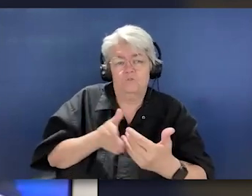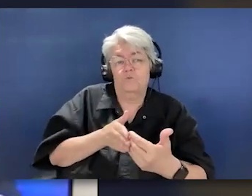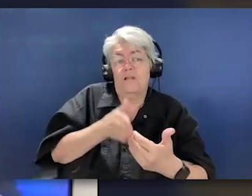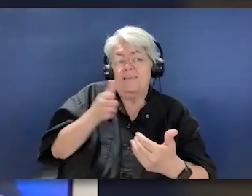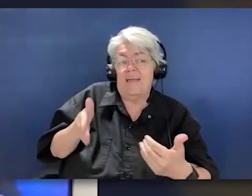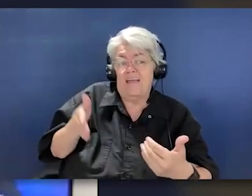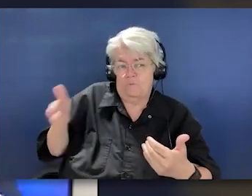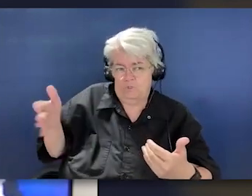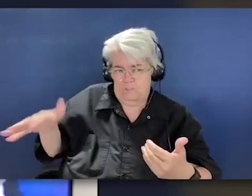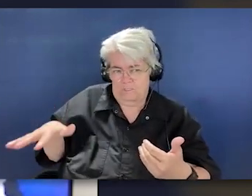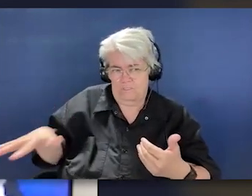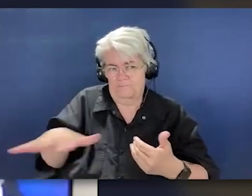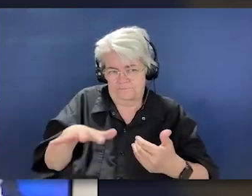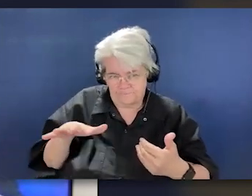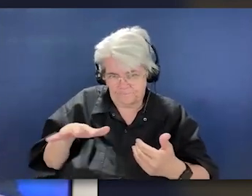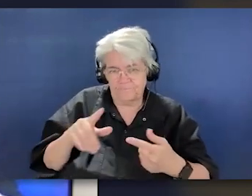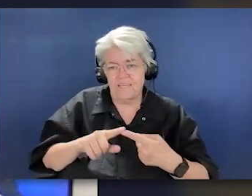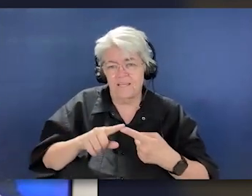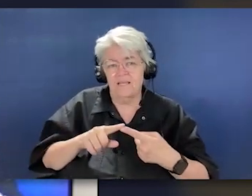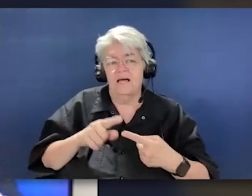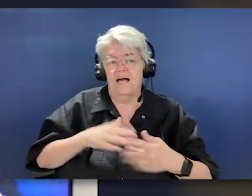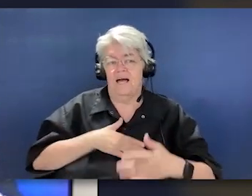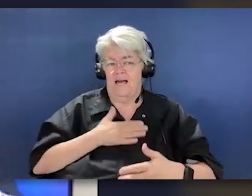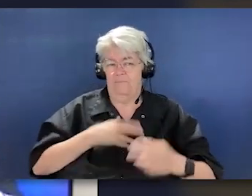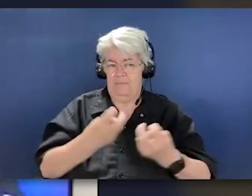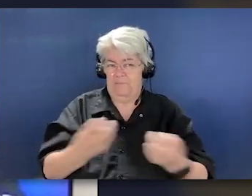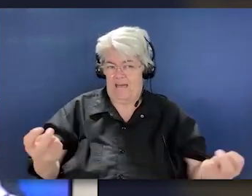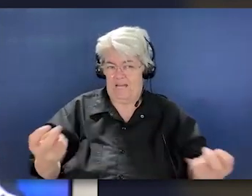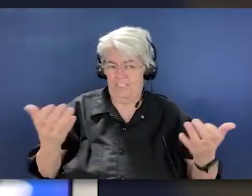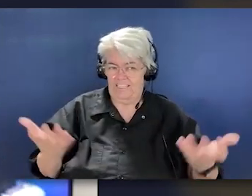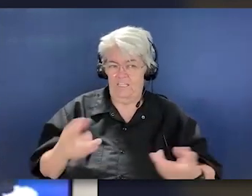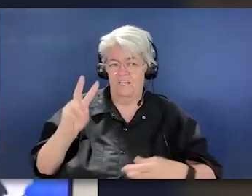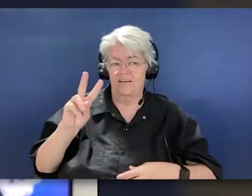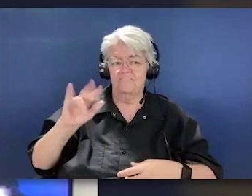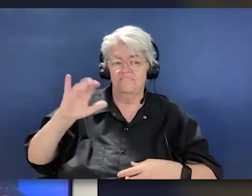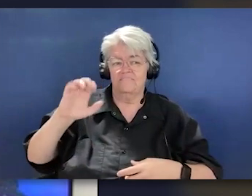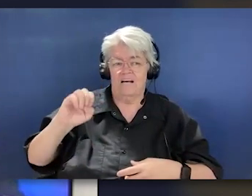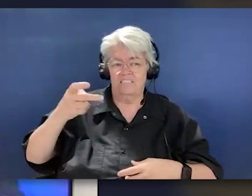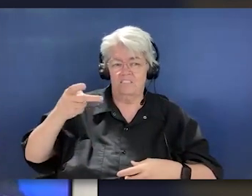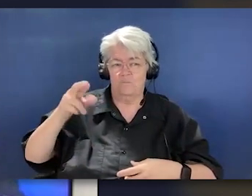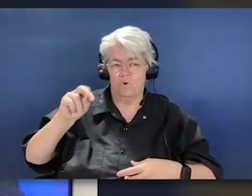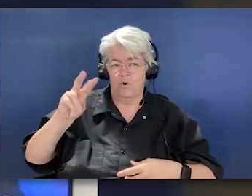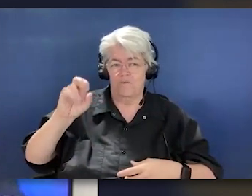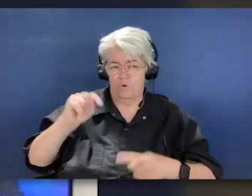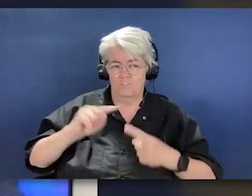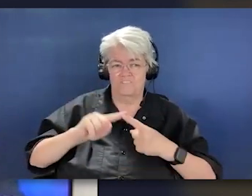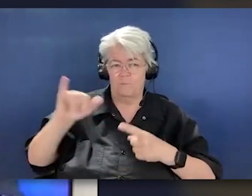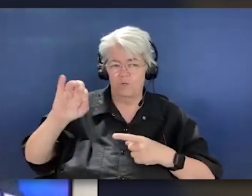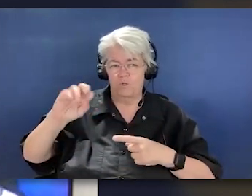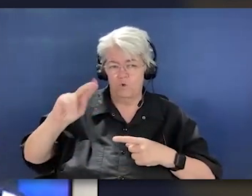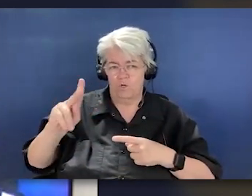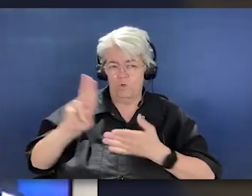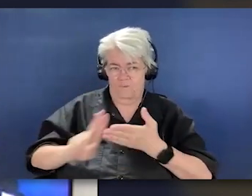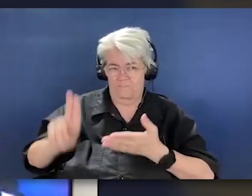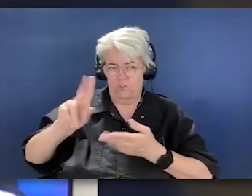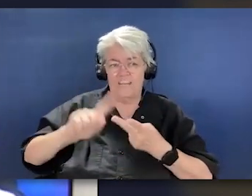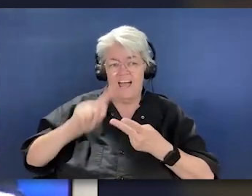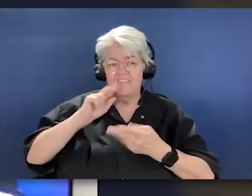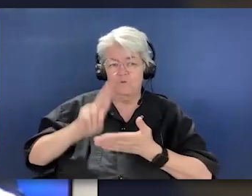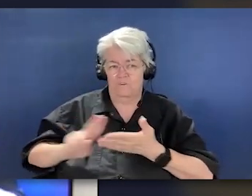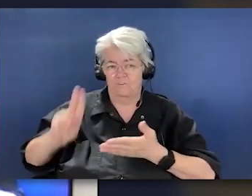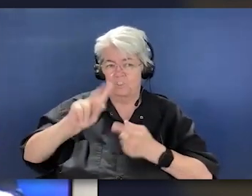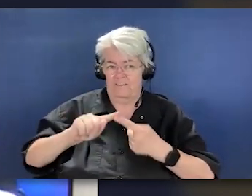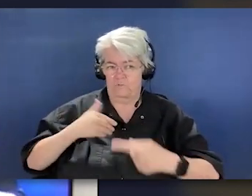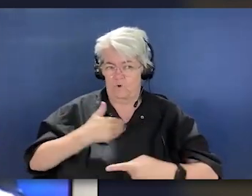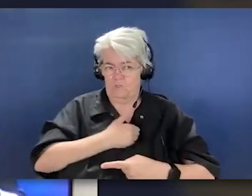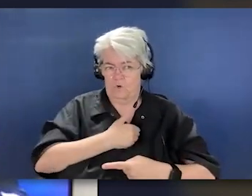the sector. We are grateful to have on our panel today Vice-Provosts from York University and the University of Toronto, here to